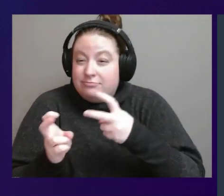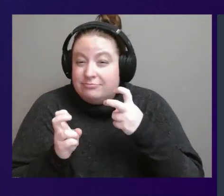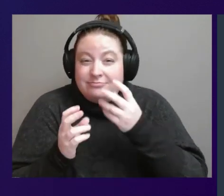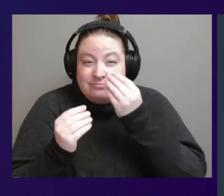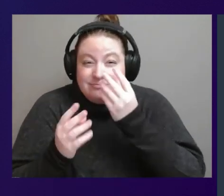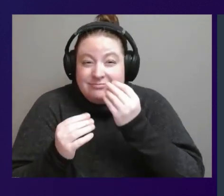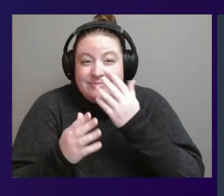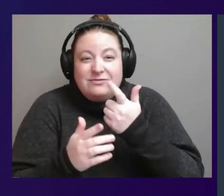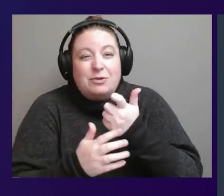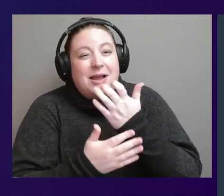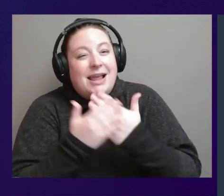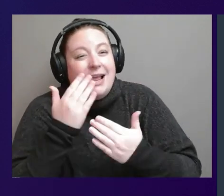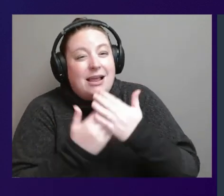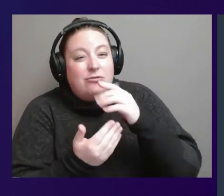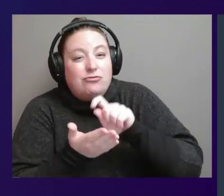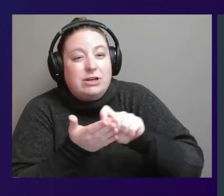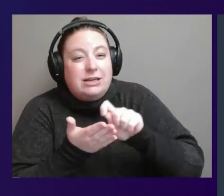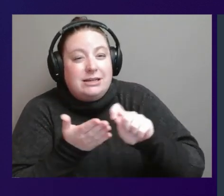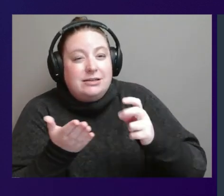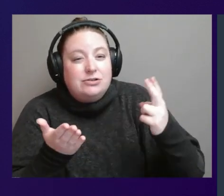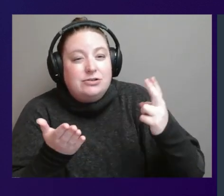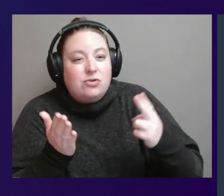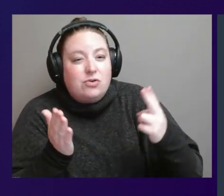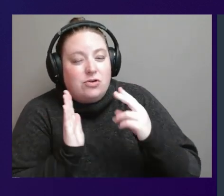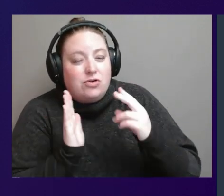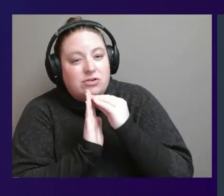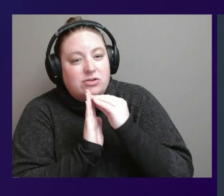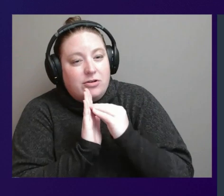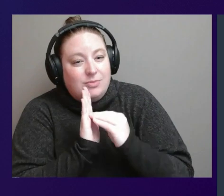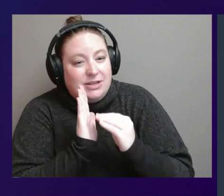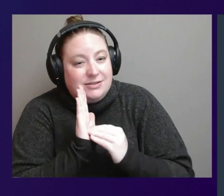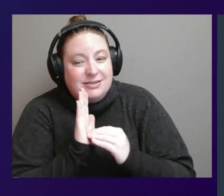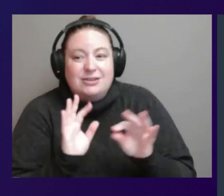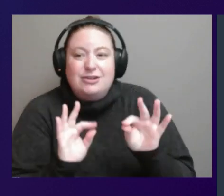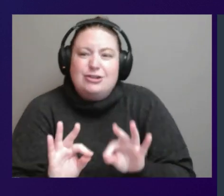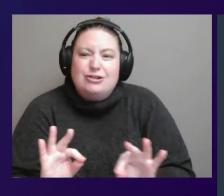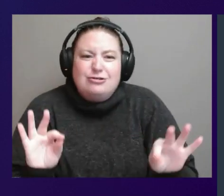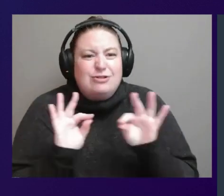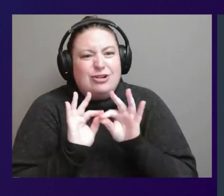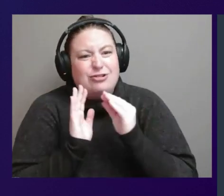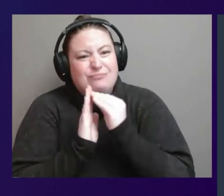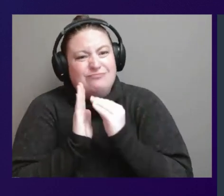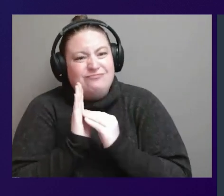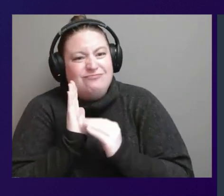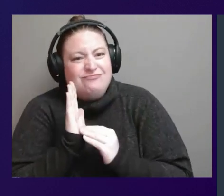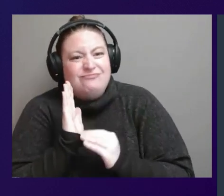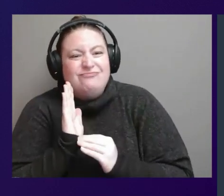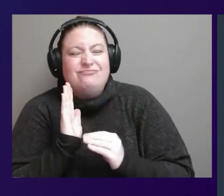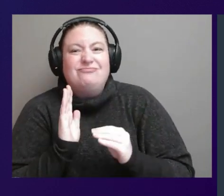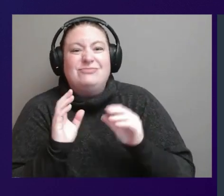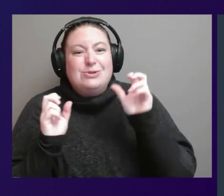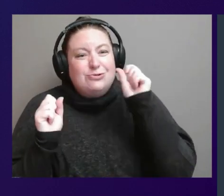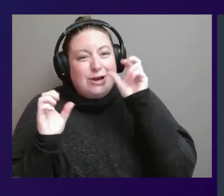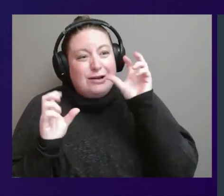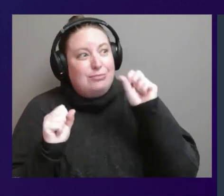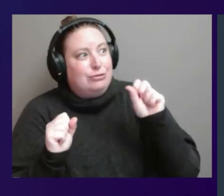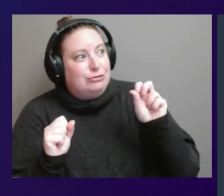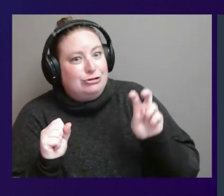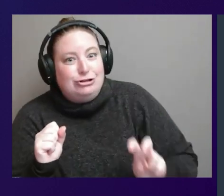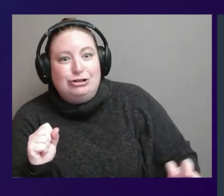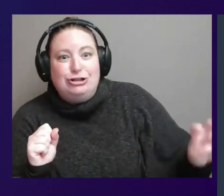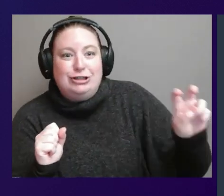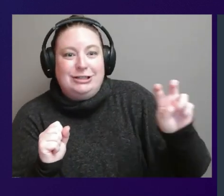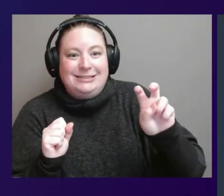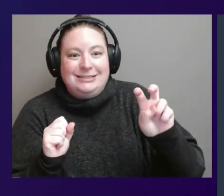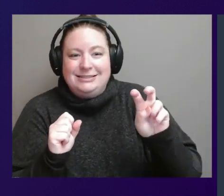historical documents. These are critical records documenting incredible journeys that people have undertaken. At the same time, these documents